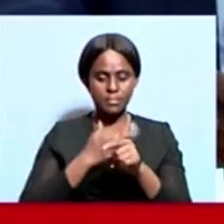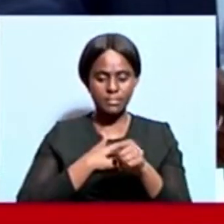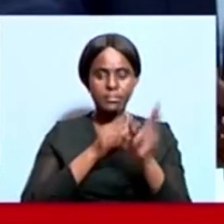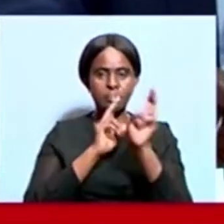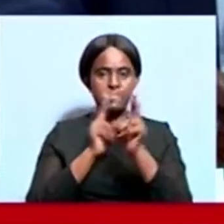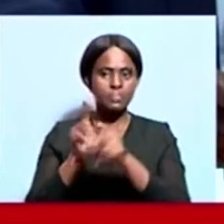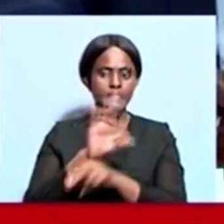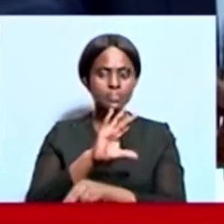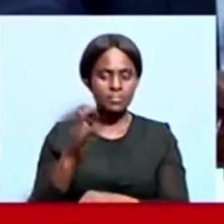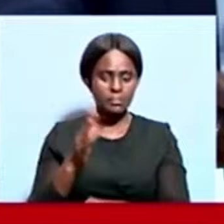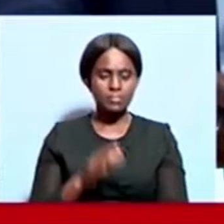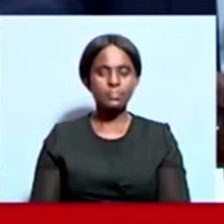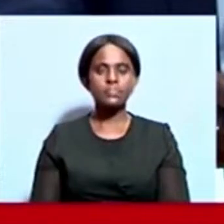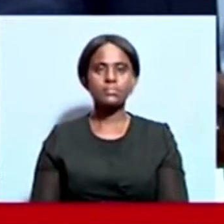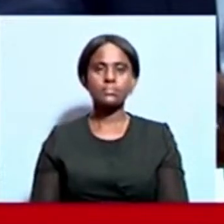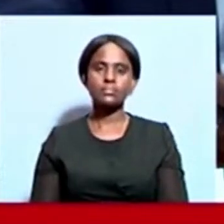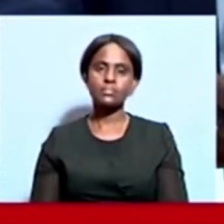response.